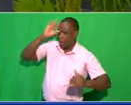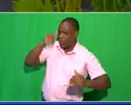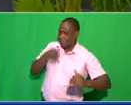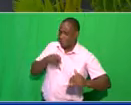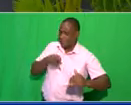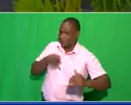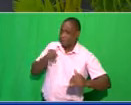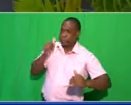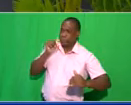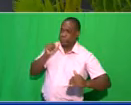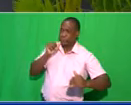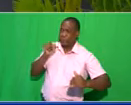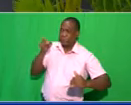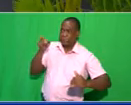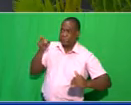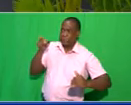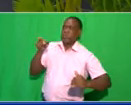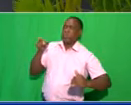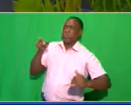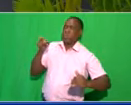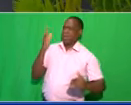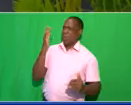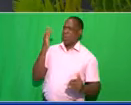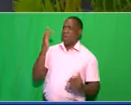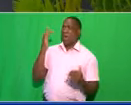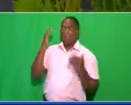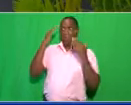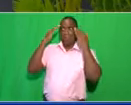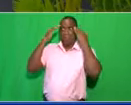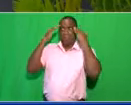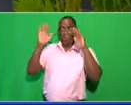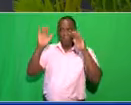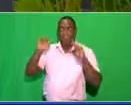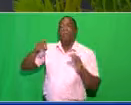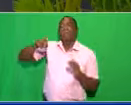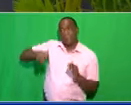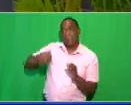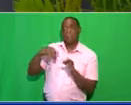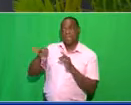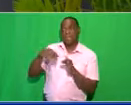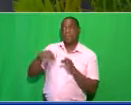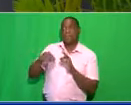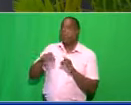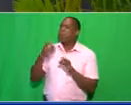So we don't know why, but that has to be explained. Now, the gap was decreasing a bit